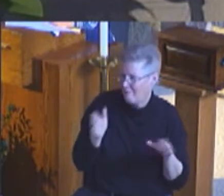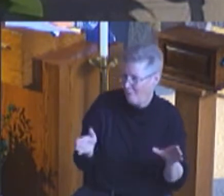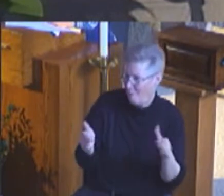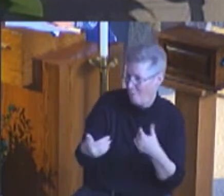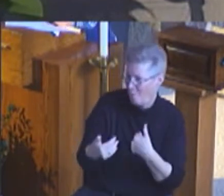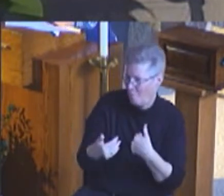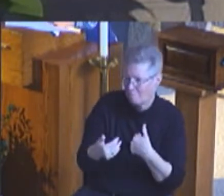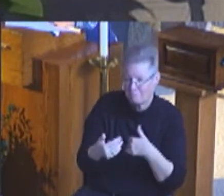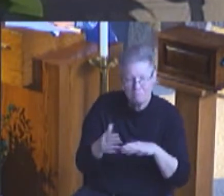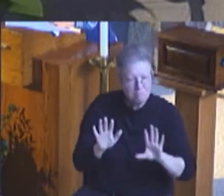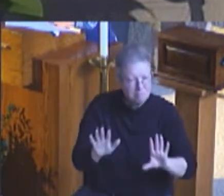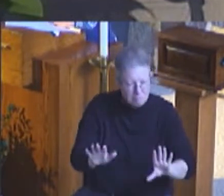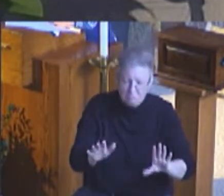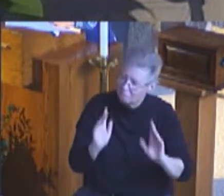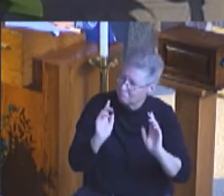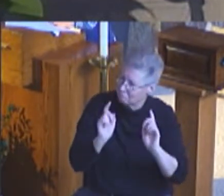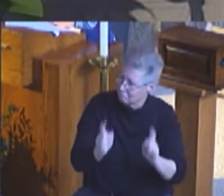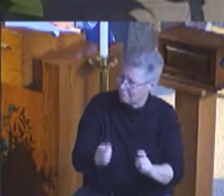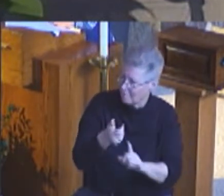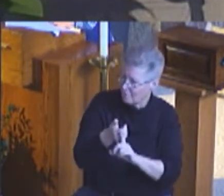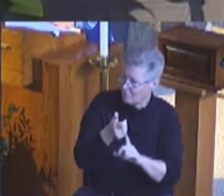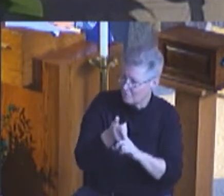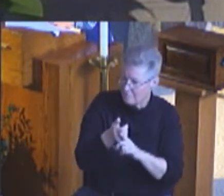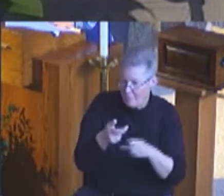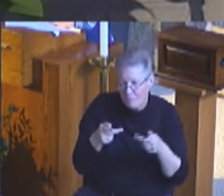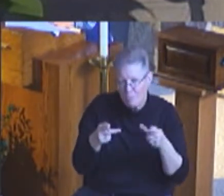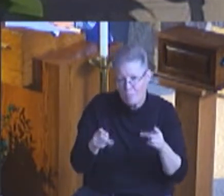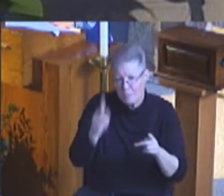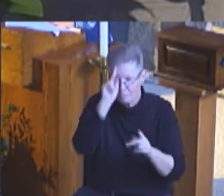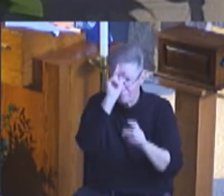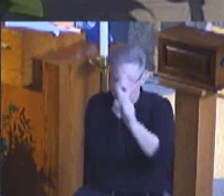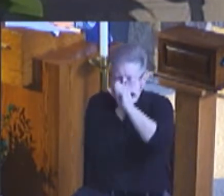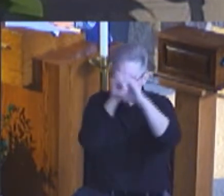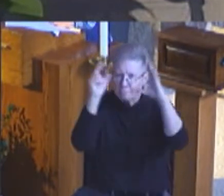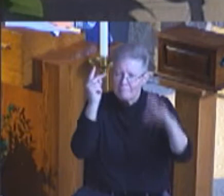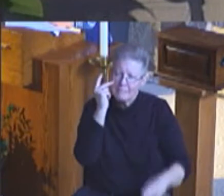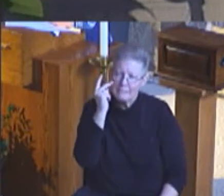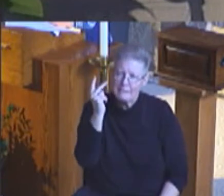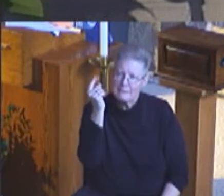Just give yourself permission to see it and to relax completely there.